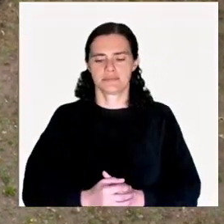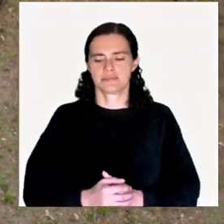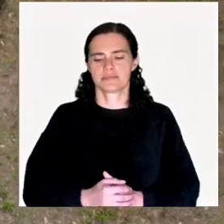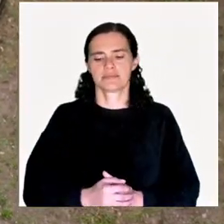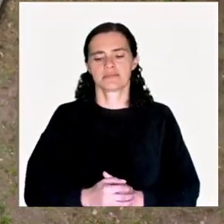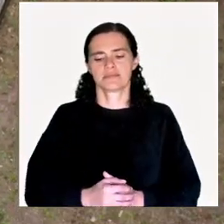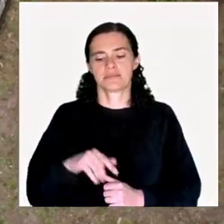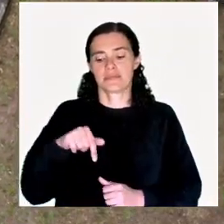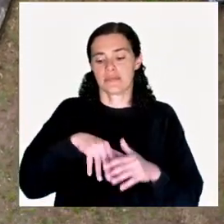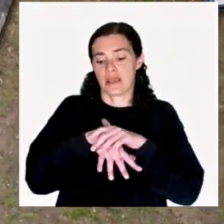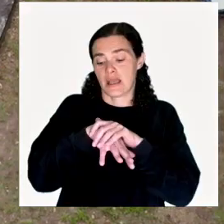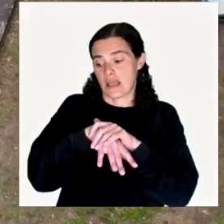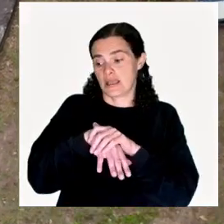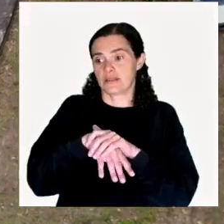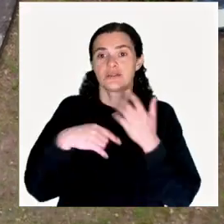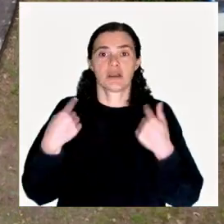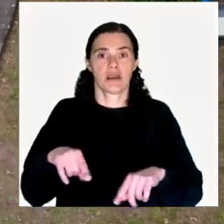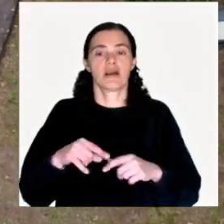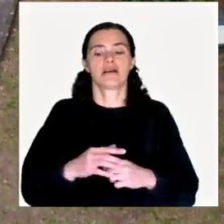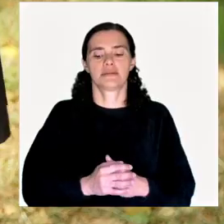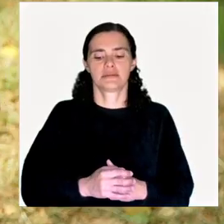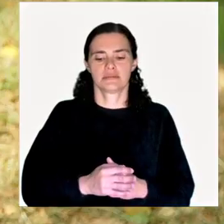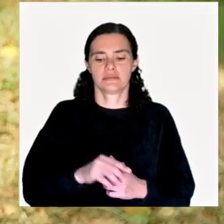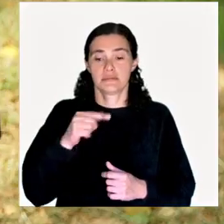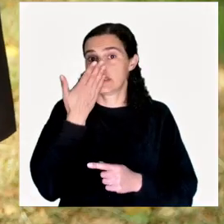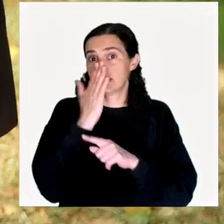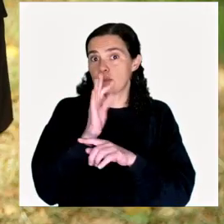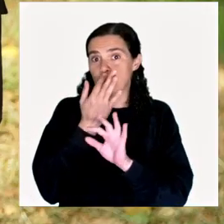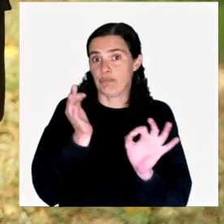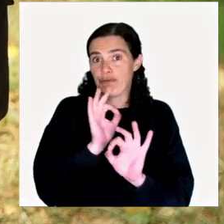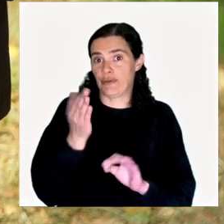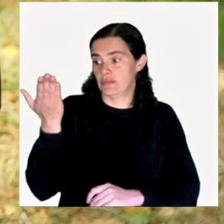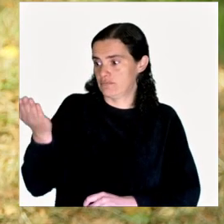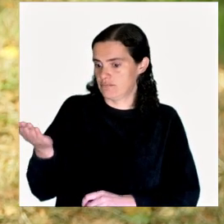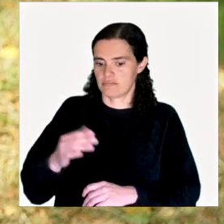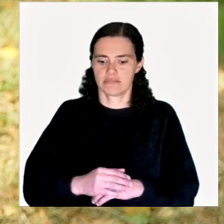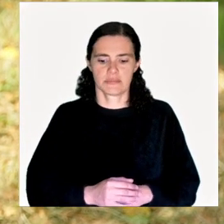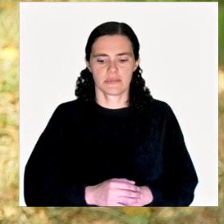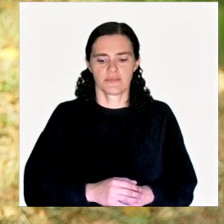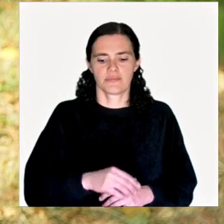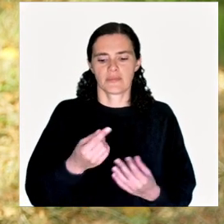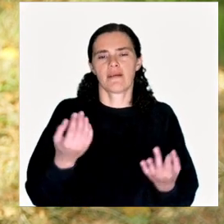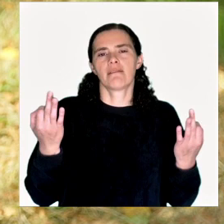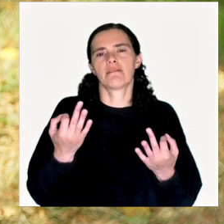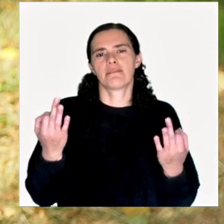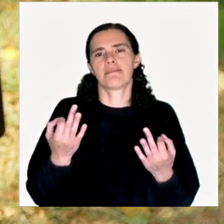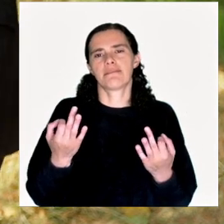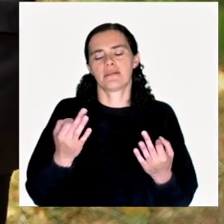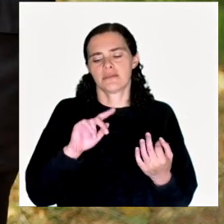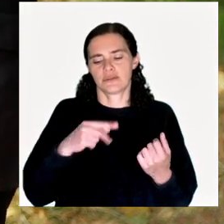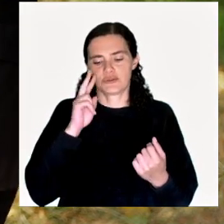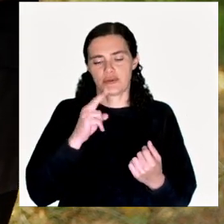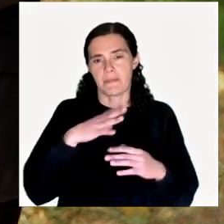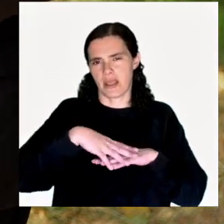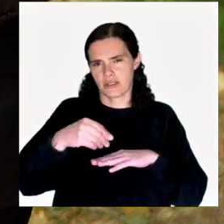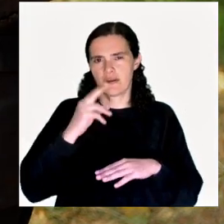in Brazil. The roots, and you have a perfect example here, are actually, as we